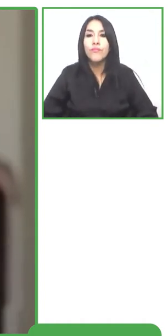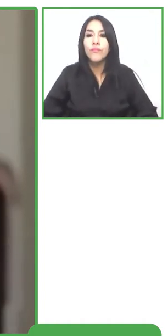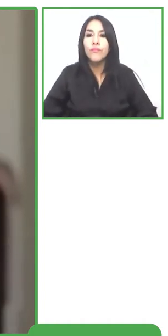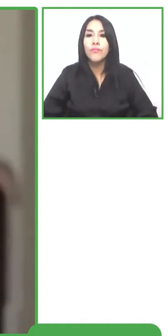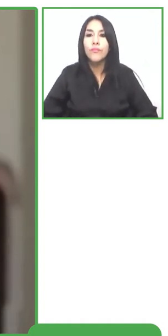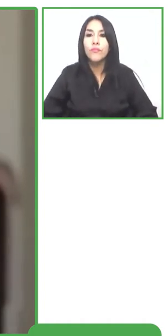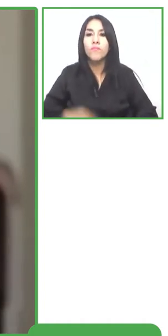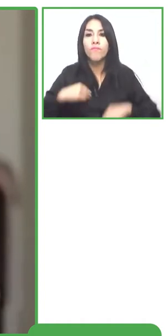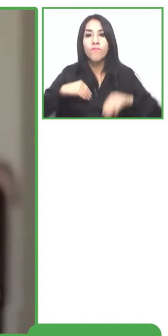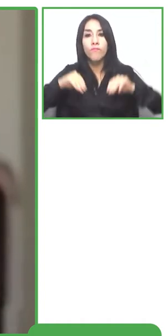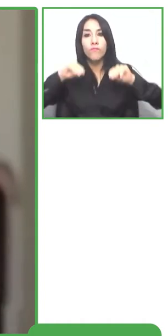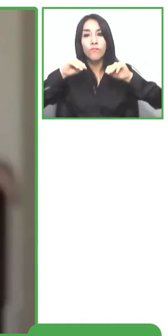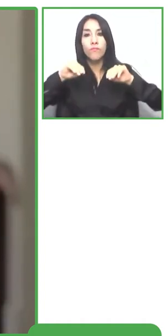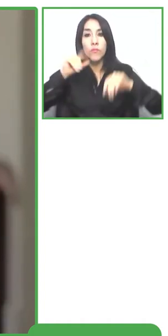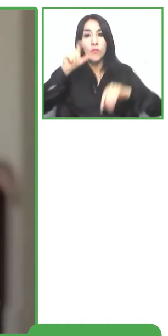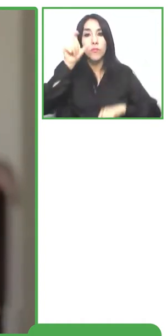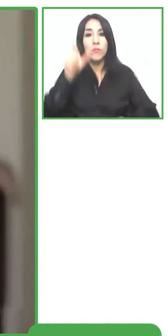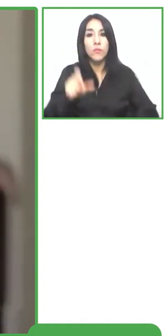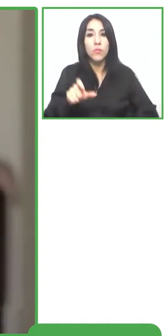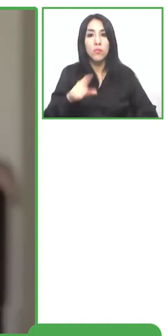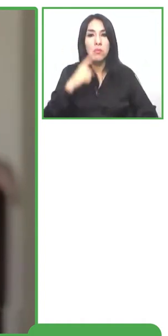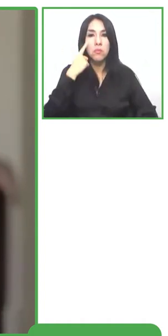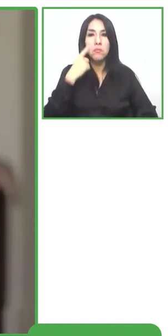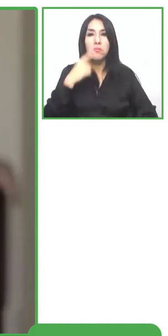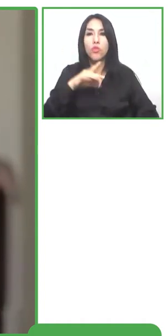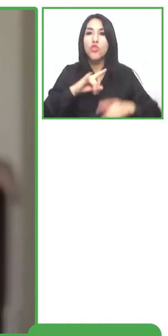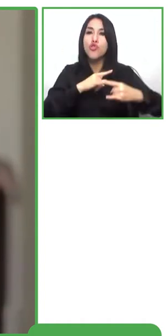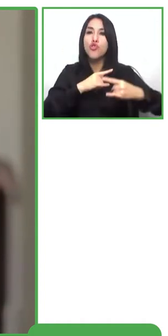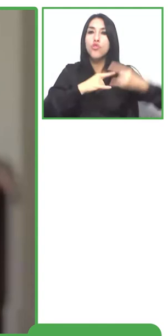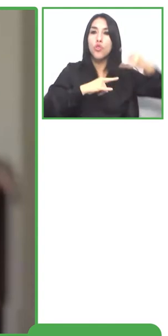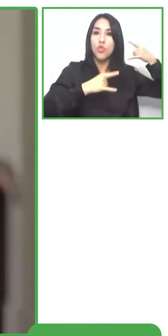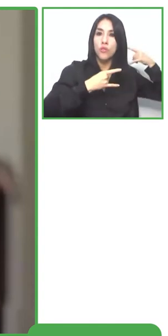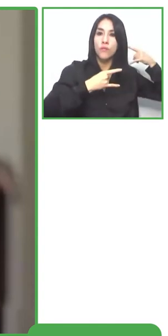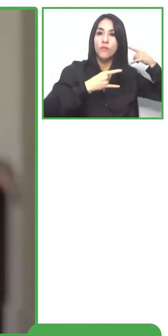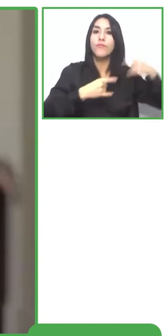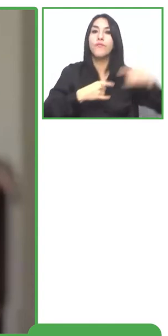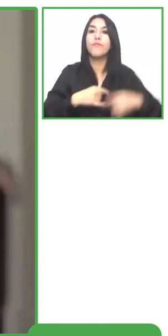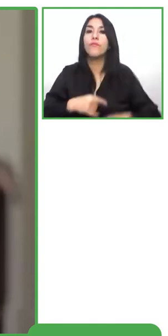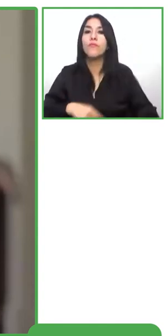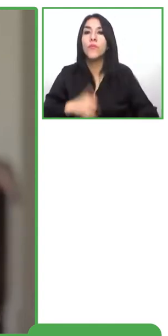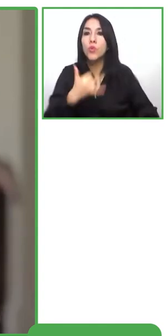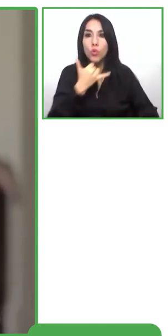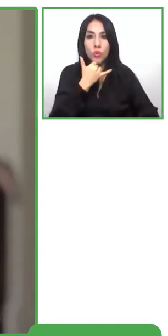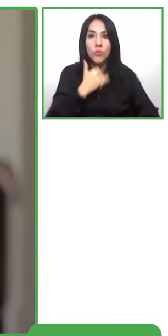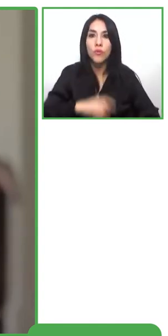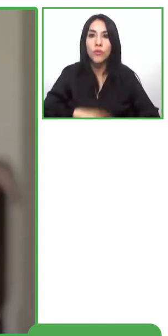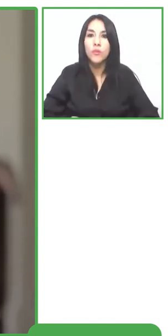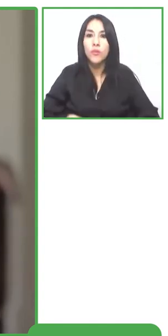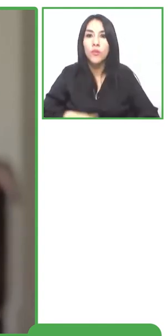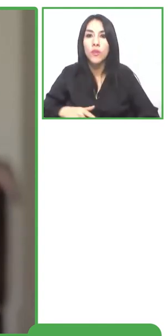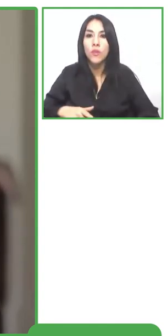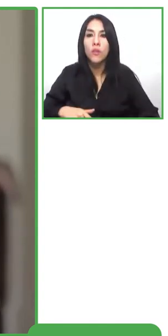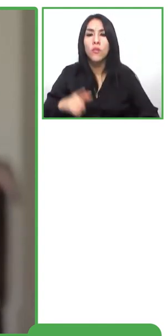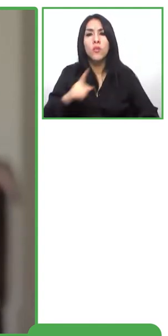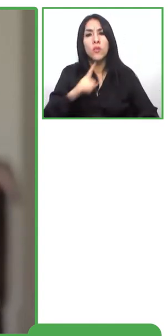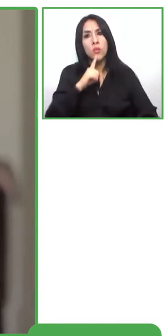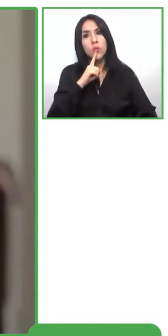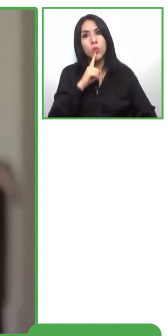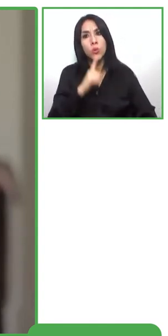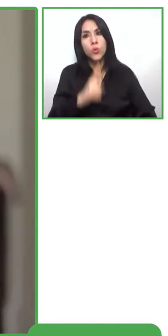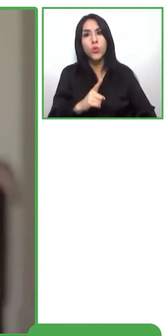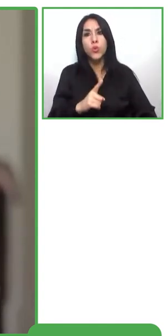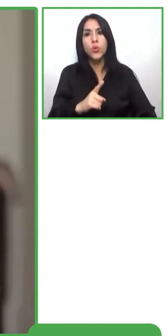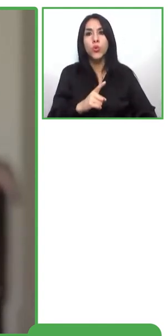know their story, whatever's behind people or their background, you